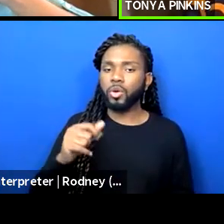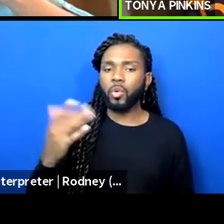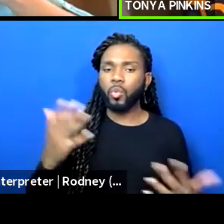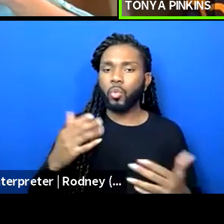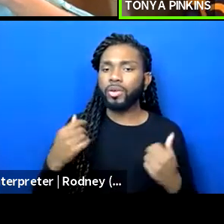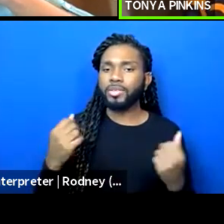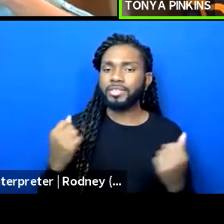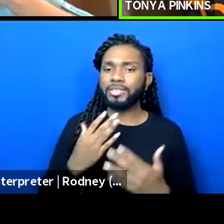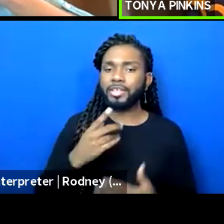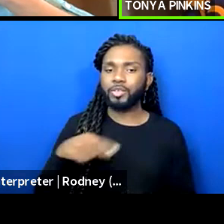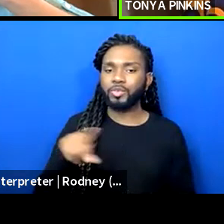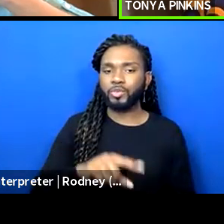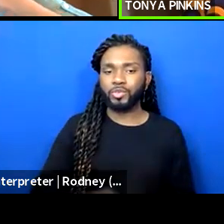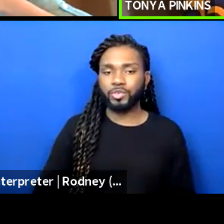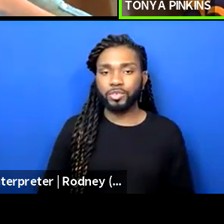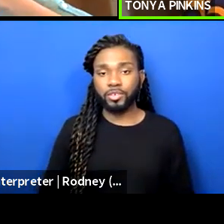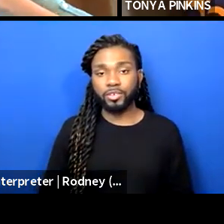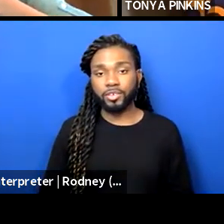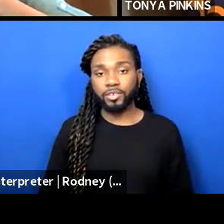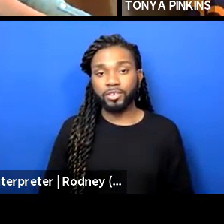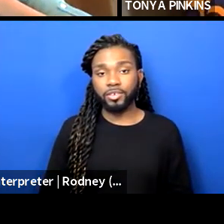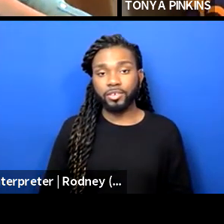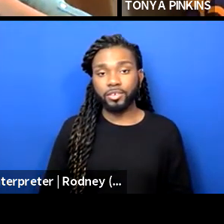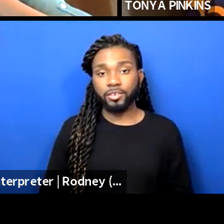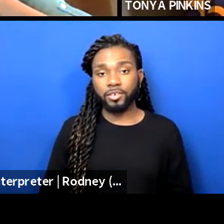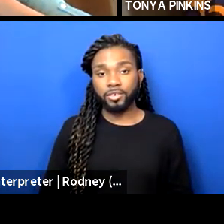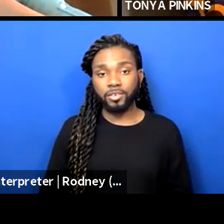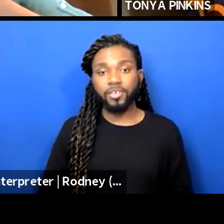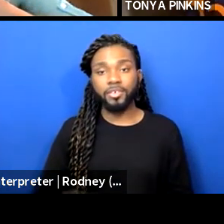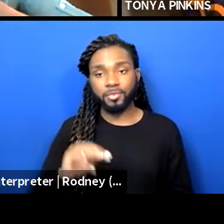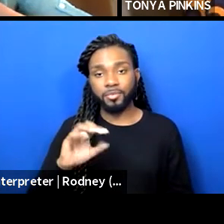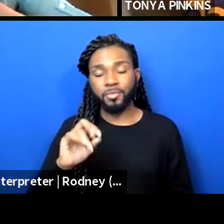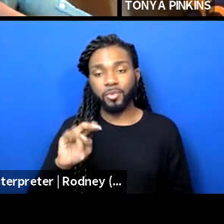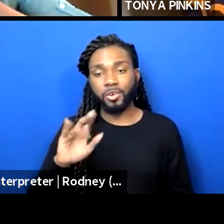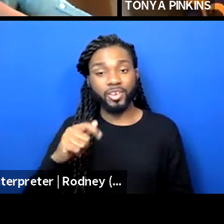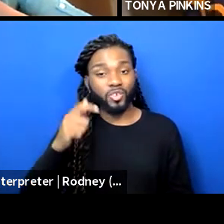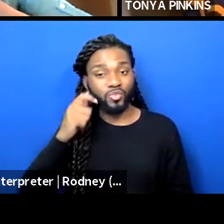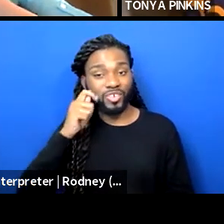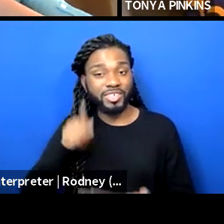Race? Not in horror films. What? Racism.